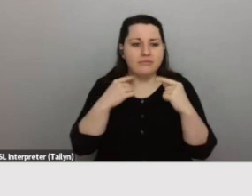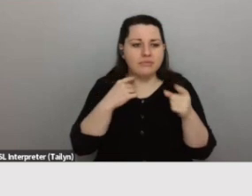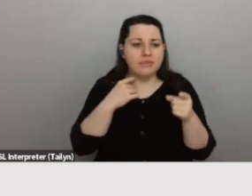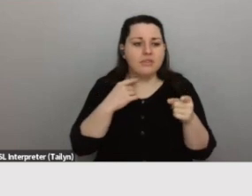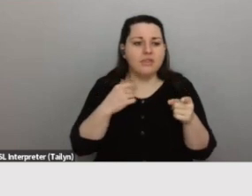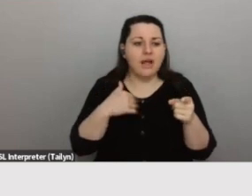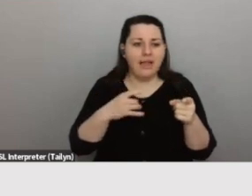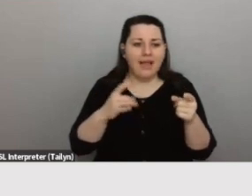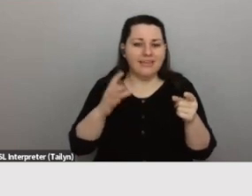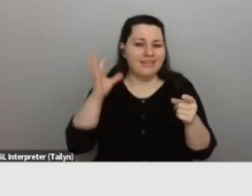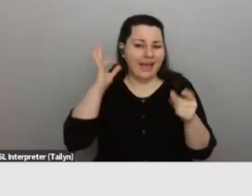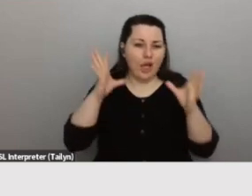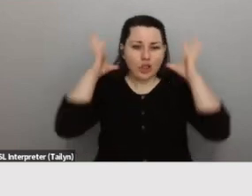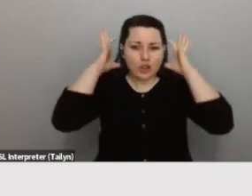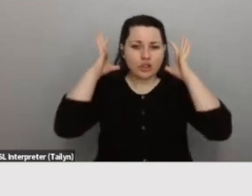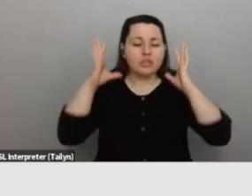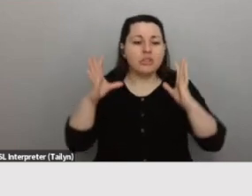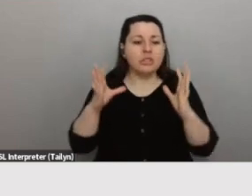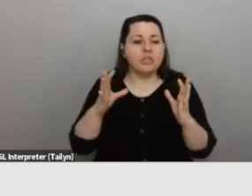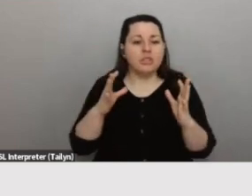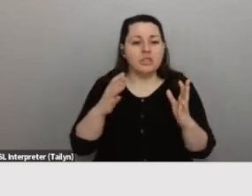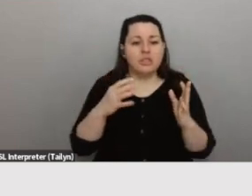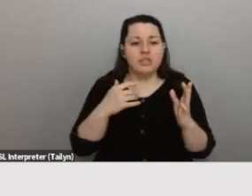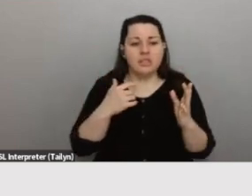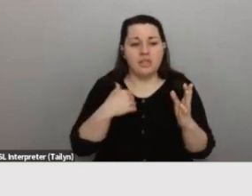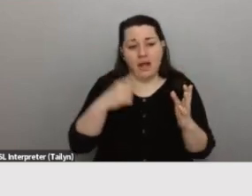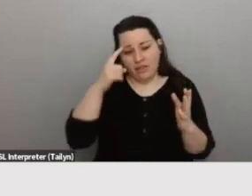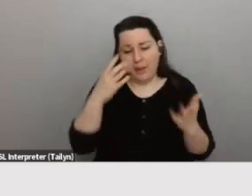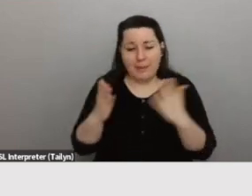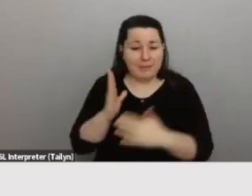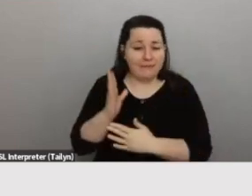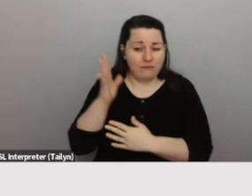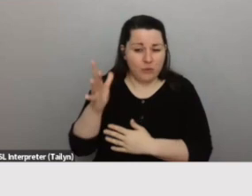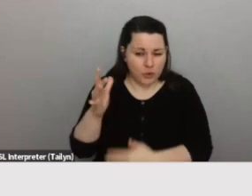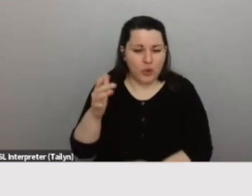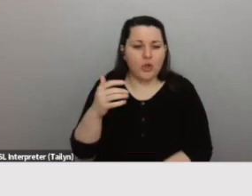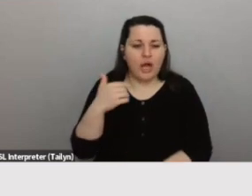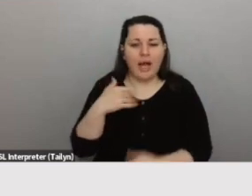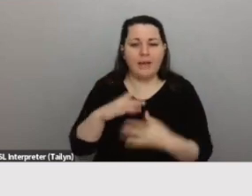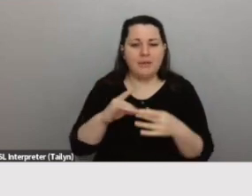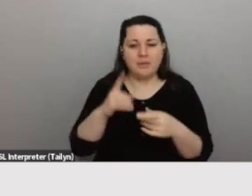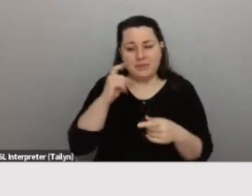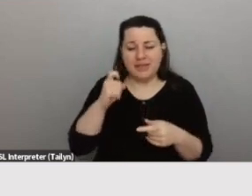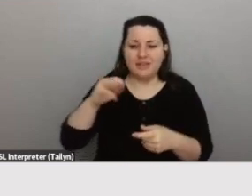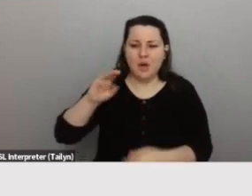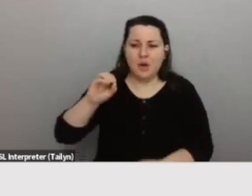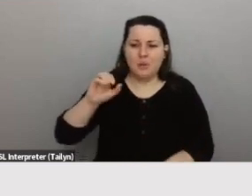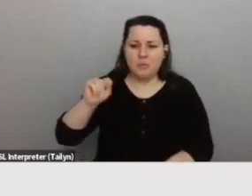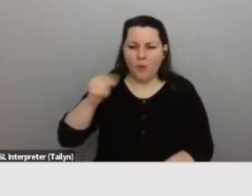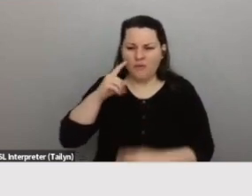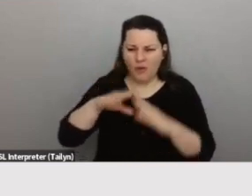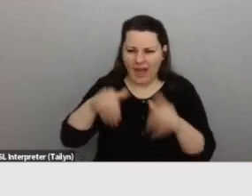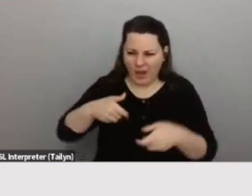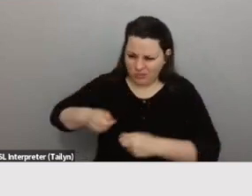and the hairdos. But then I thought, maybe this is the future. I mentioned that because of digging moats around your house. Why would you do that? So